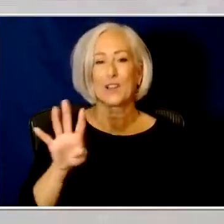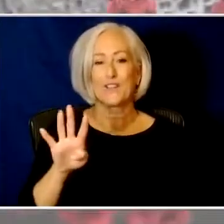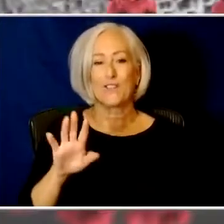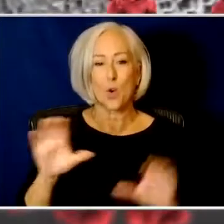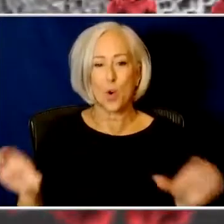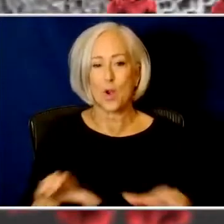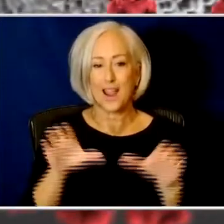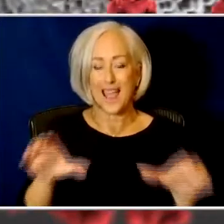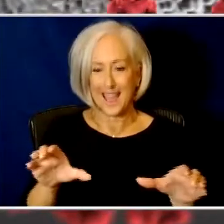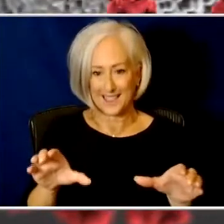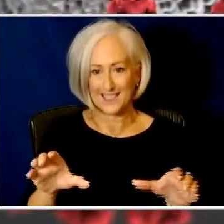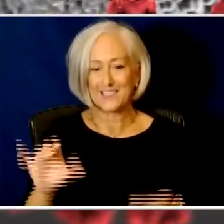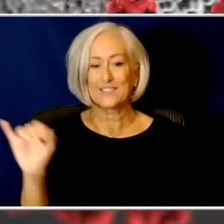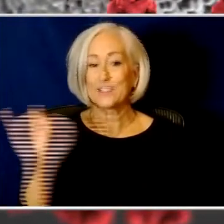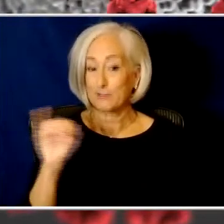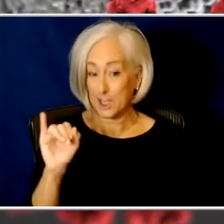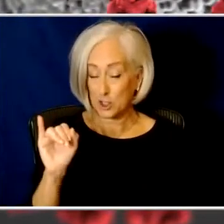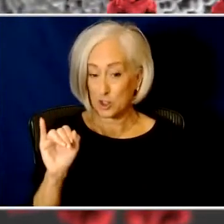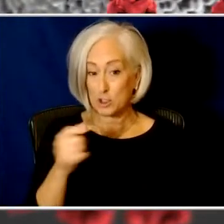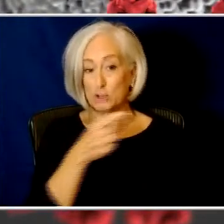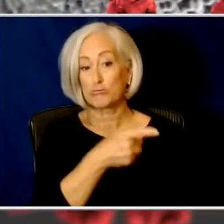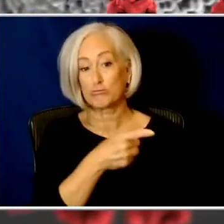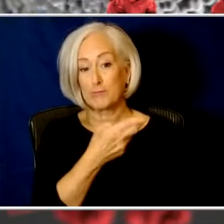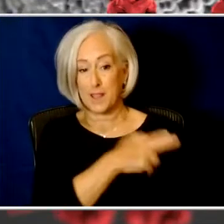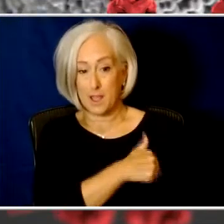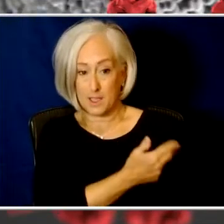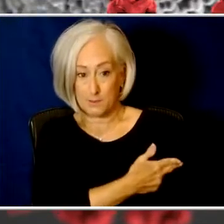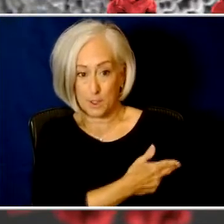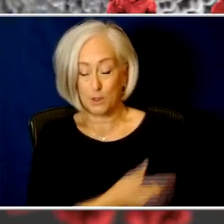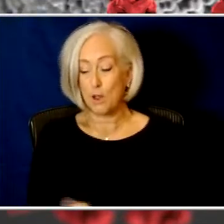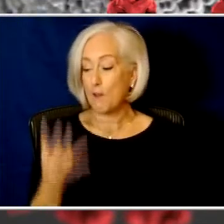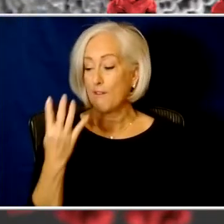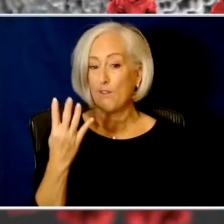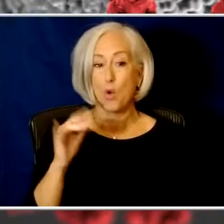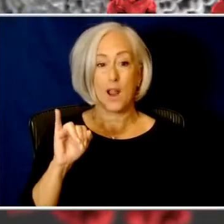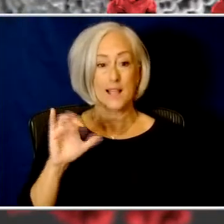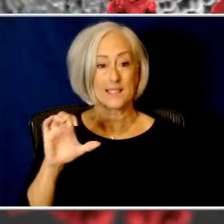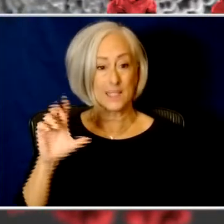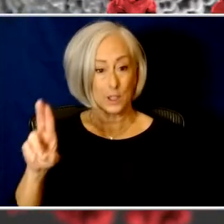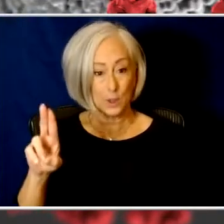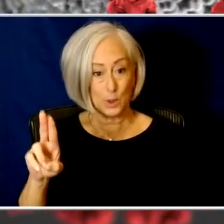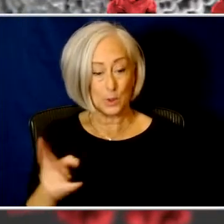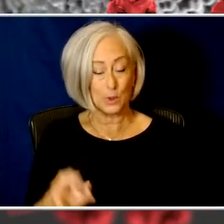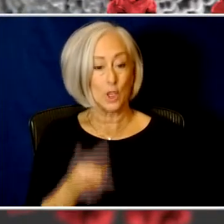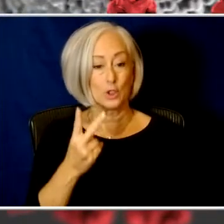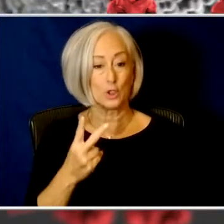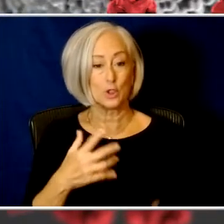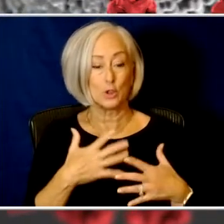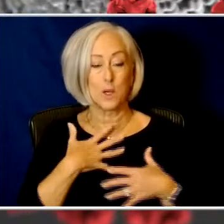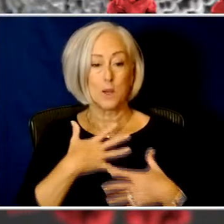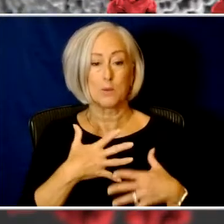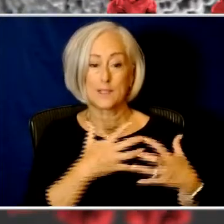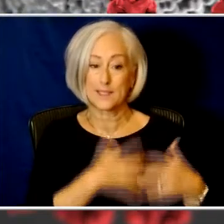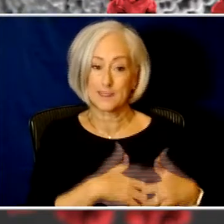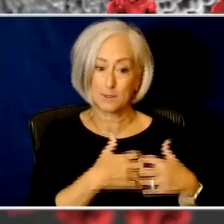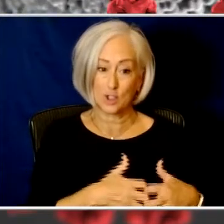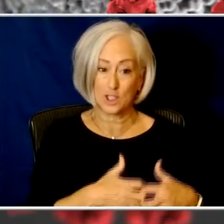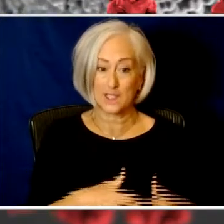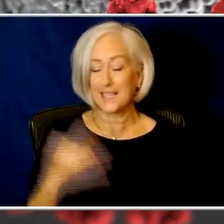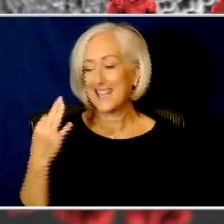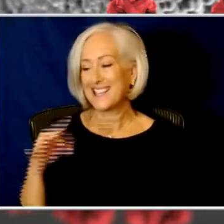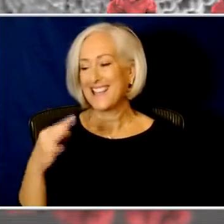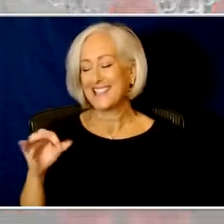right now, with 4 in the ICU, 2 in the ventilator, 19 in that recovery period. Again, Steve, we've really just been, unfortunately, hanging out in that